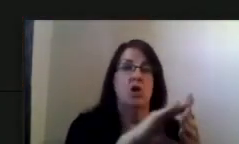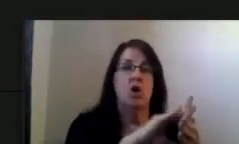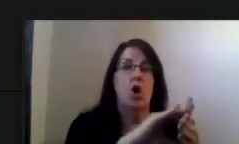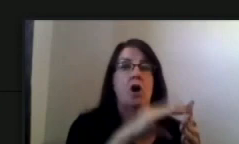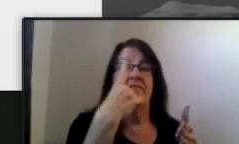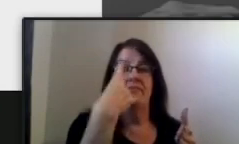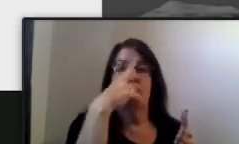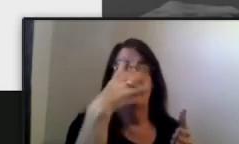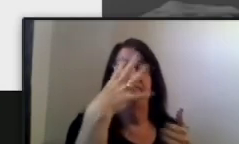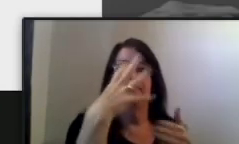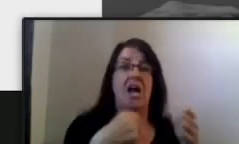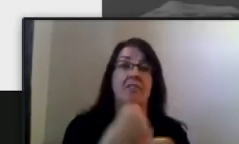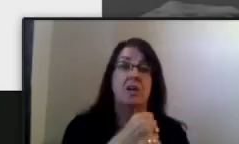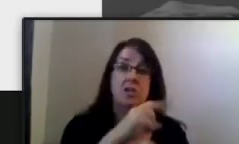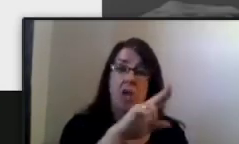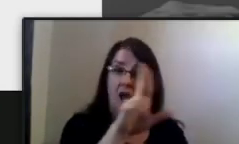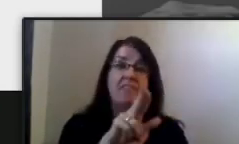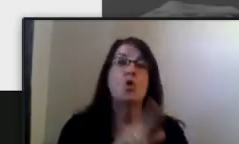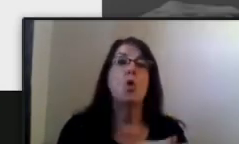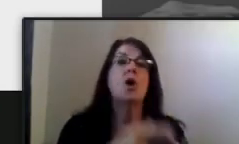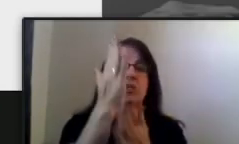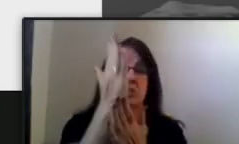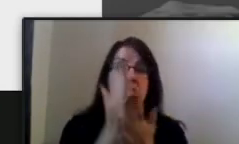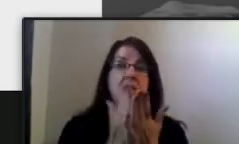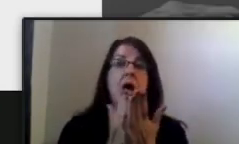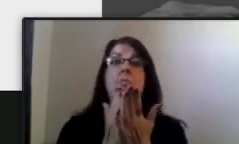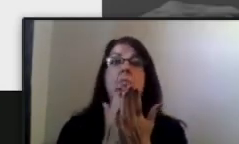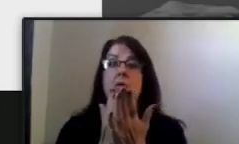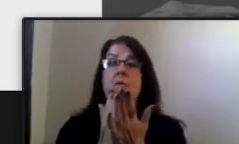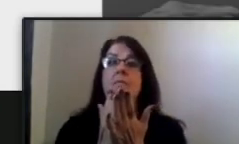5 years. Of course, there are some,